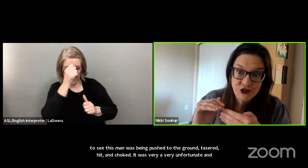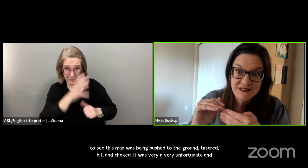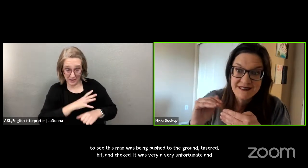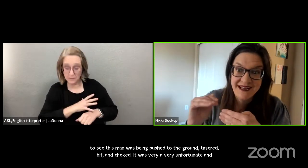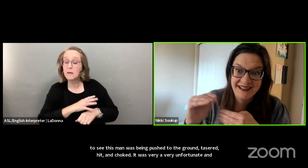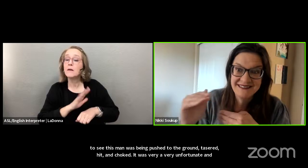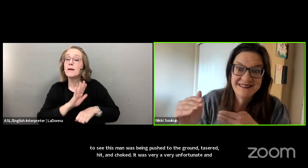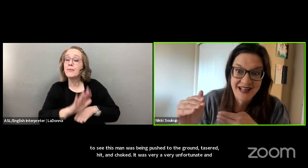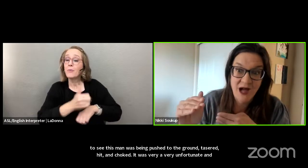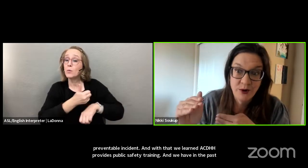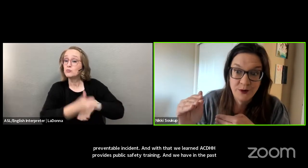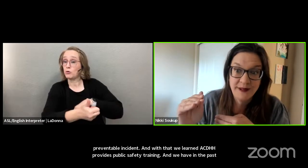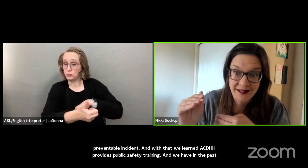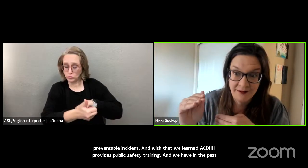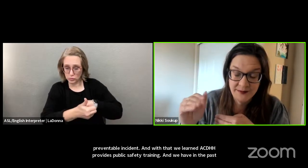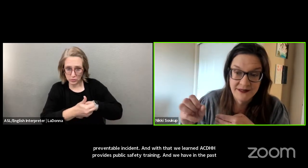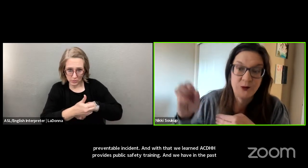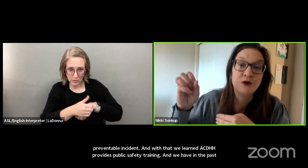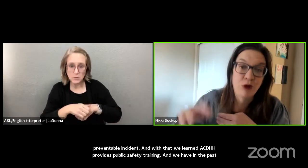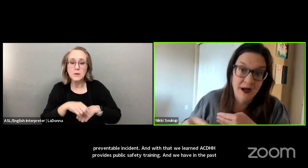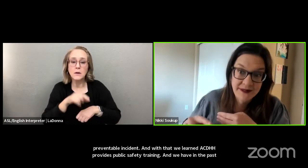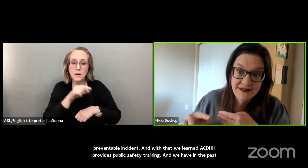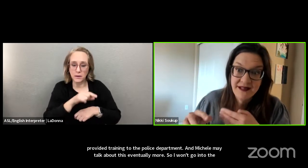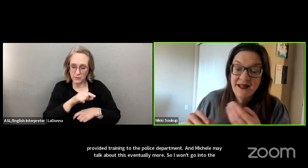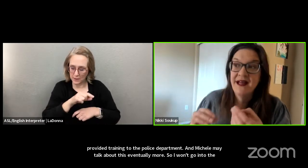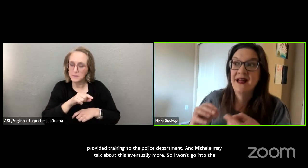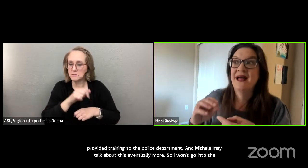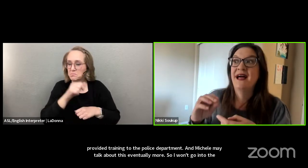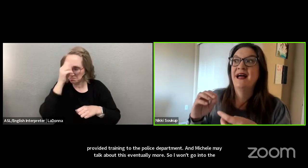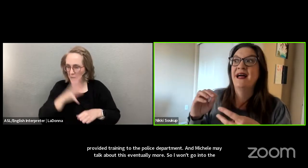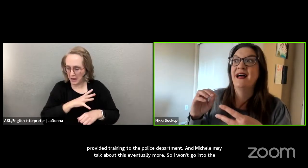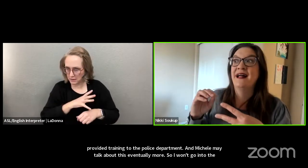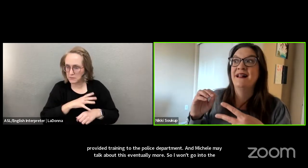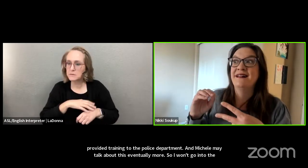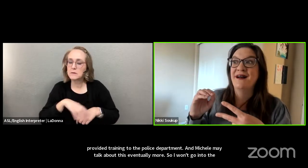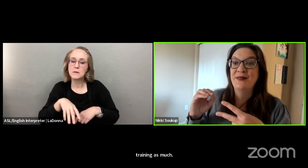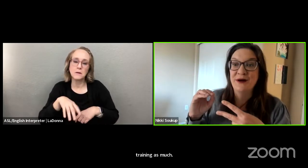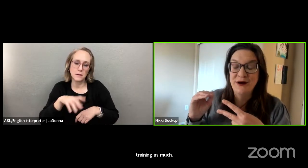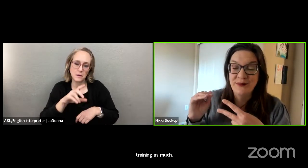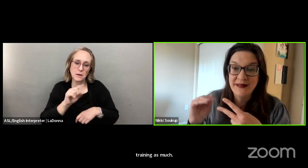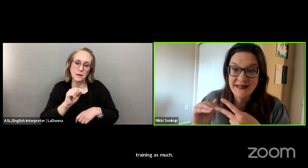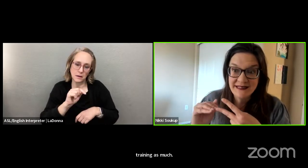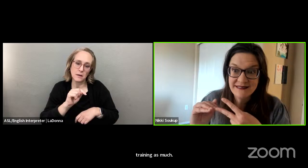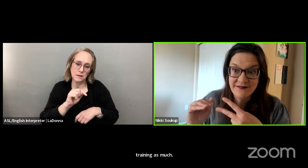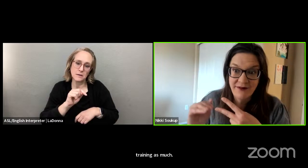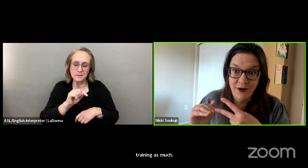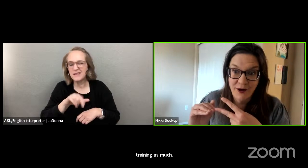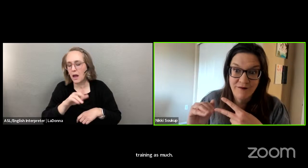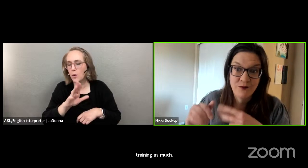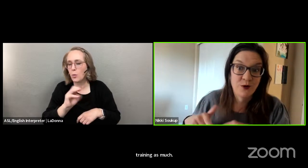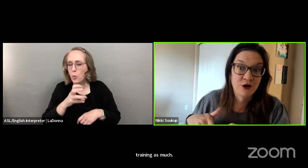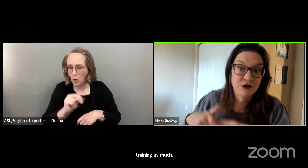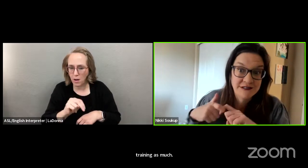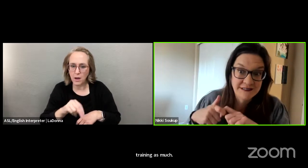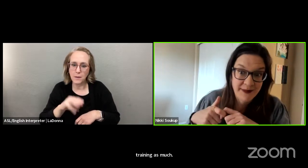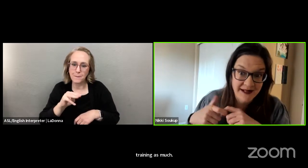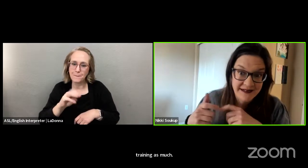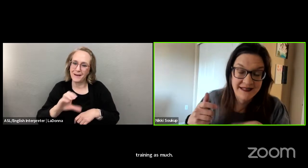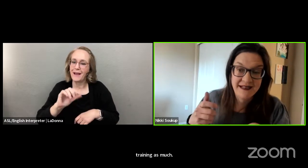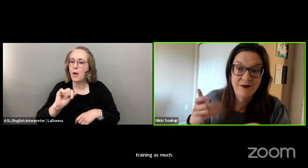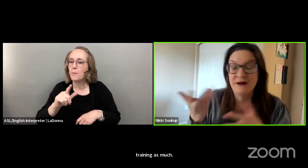the charges against Tyrone McAlpin were dropped. And the police involved